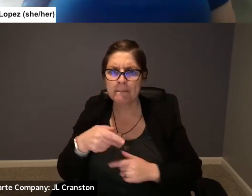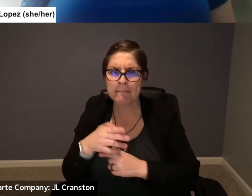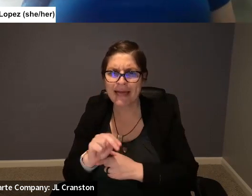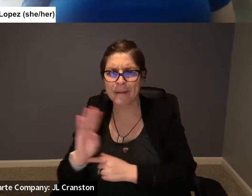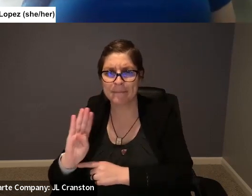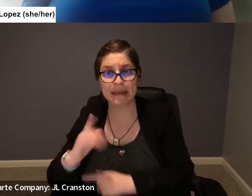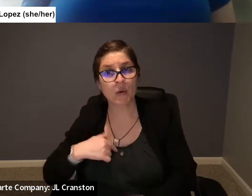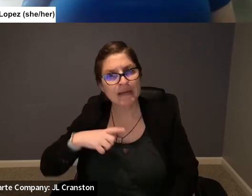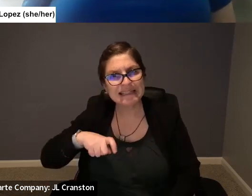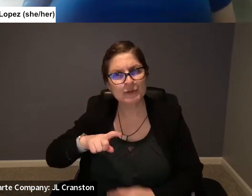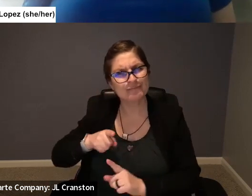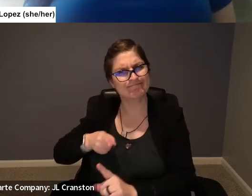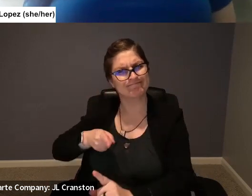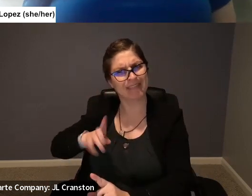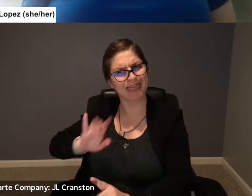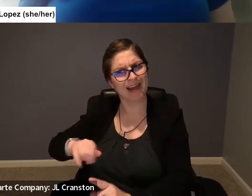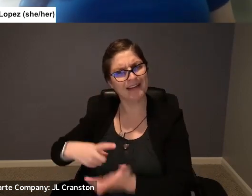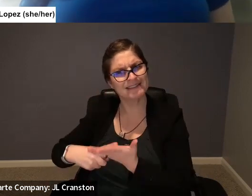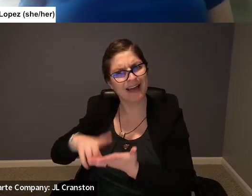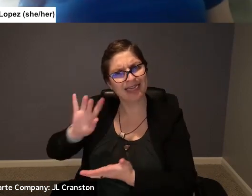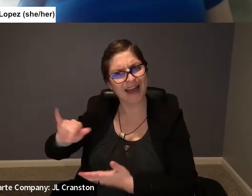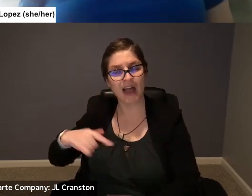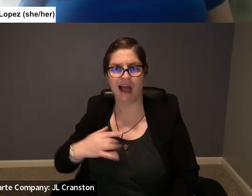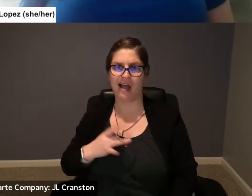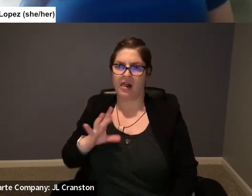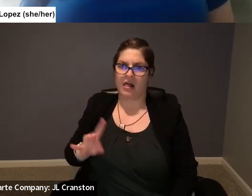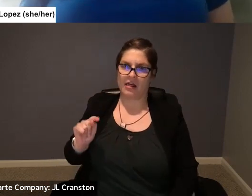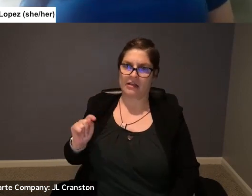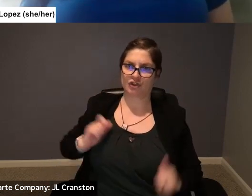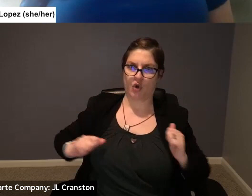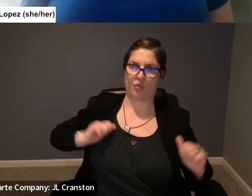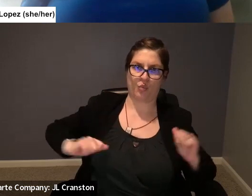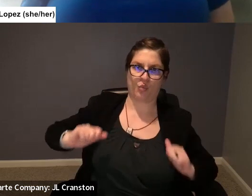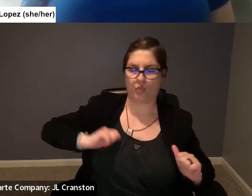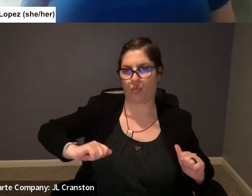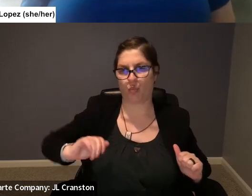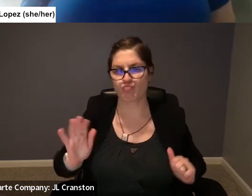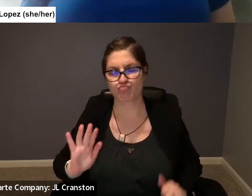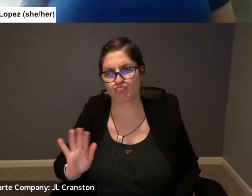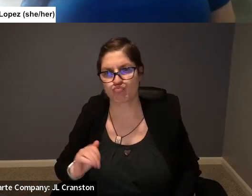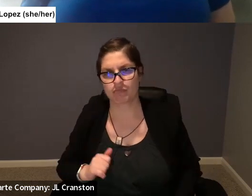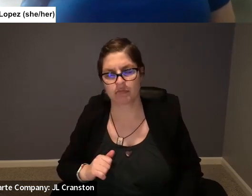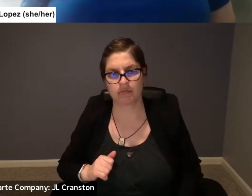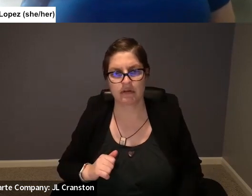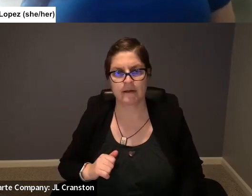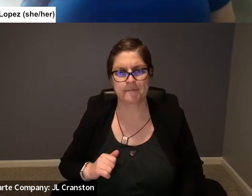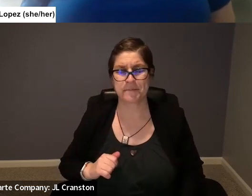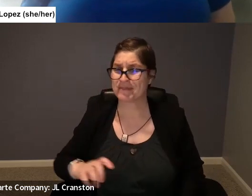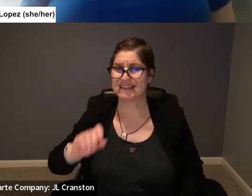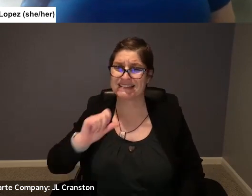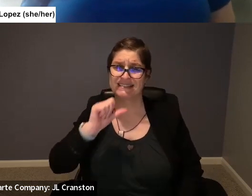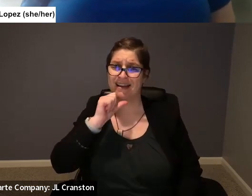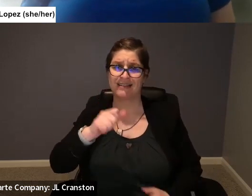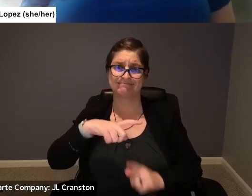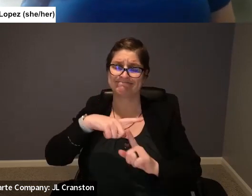that. So yeah, I do not like that show. I thought that it was not a good step